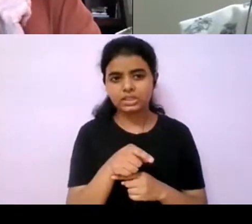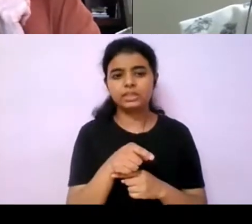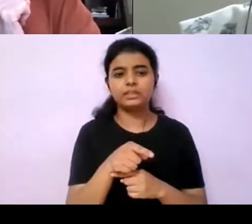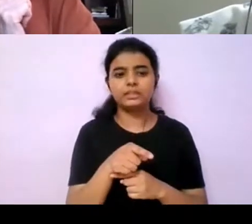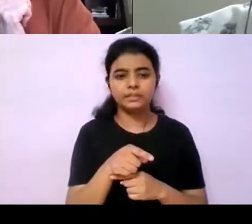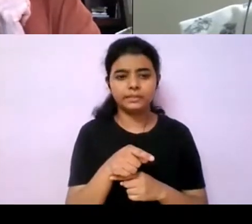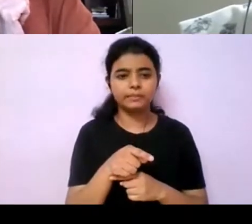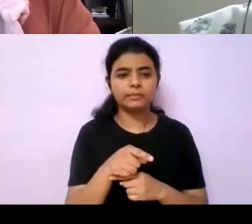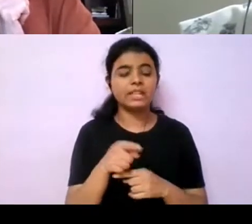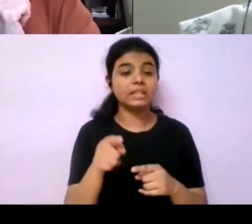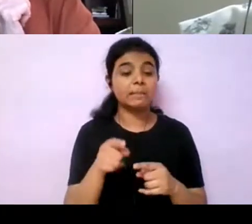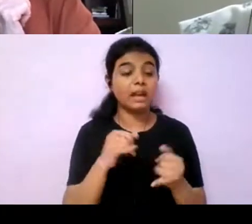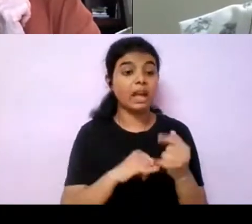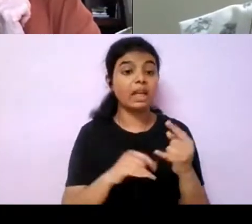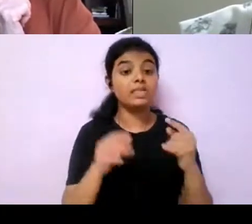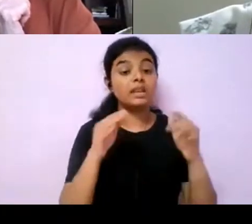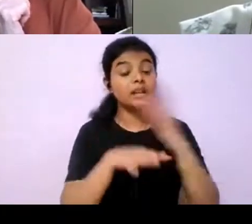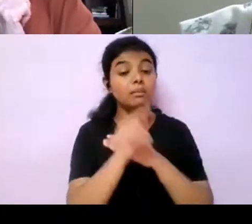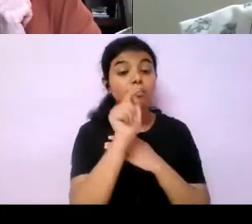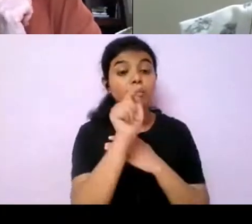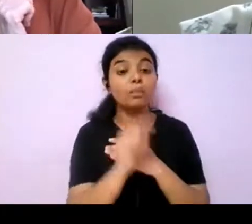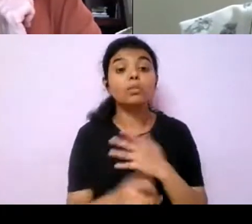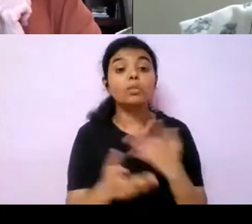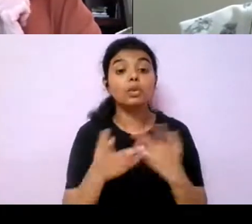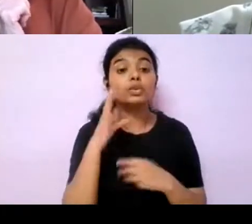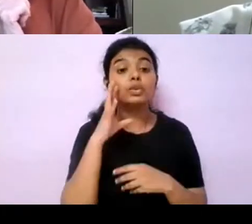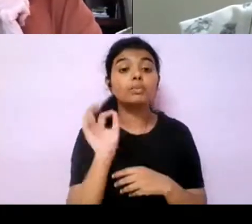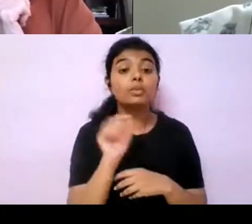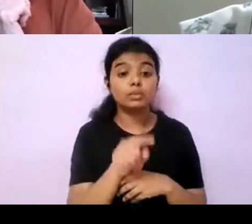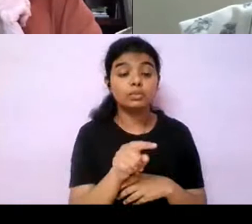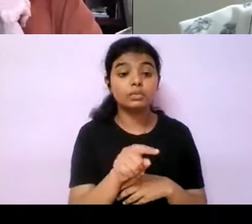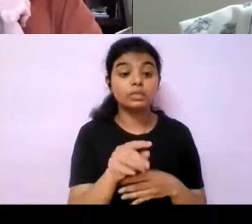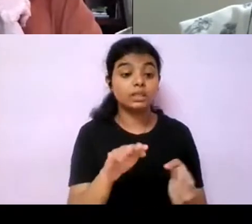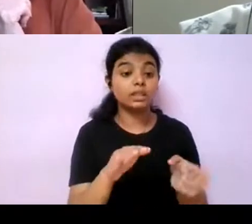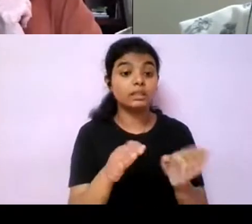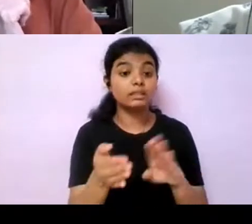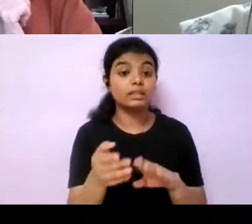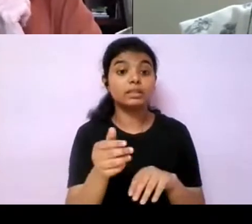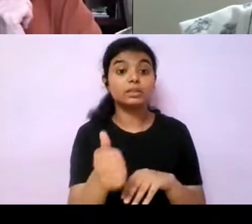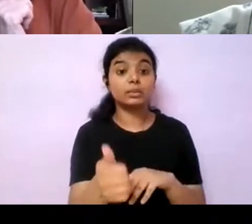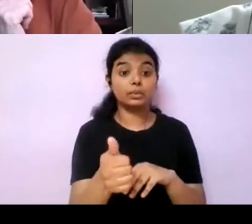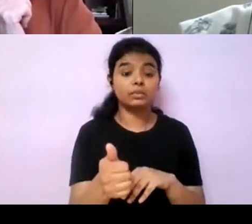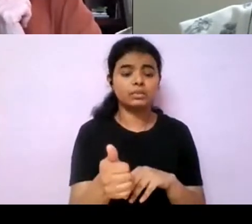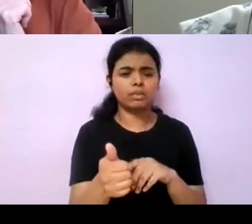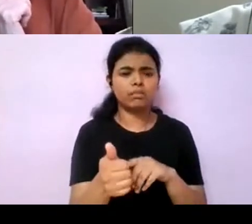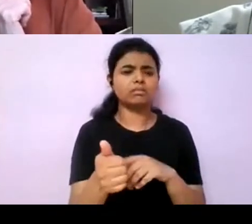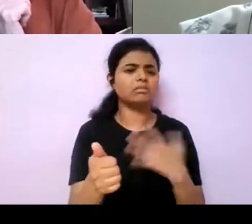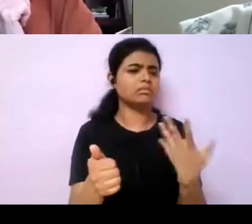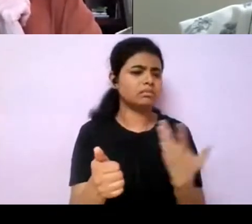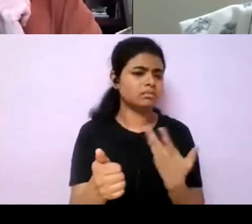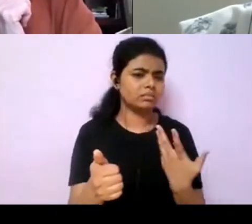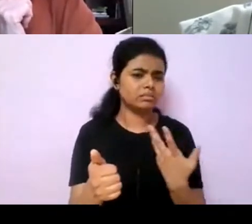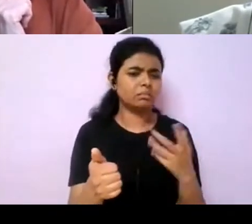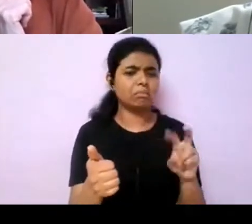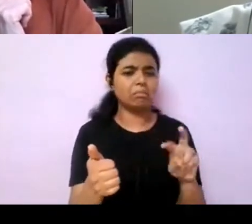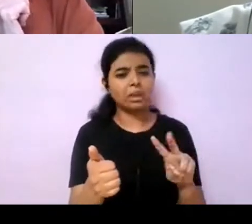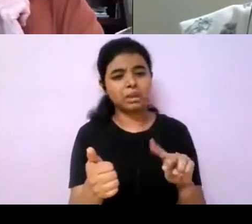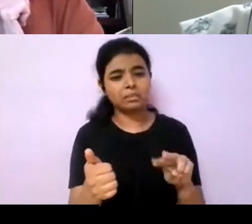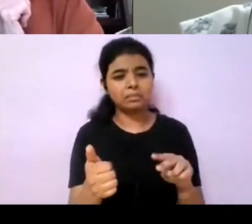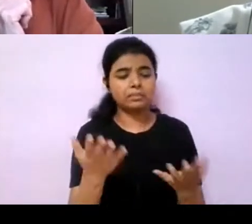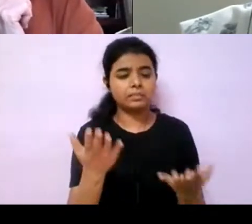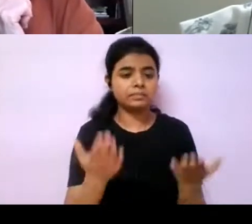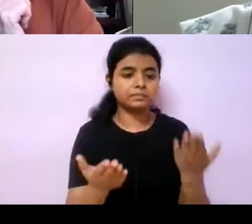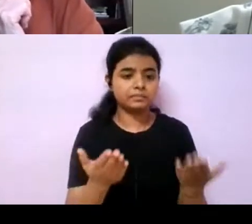creating conditions for a good death, whatever that might mean. And that needs to